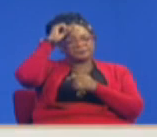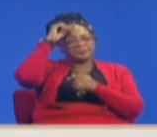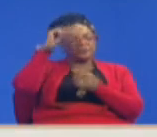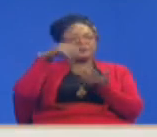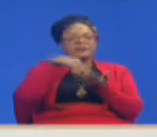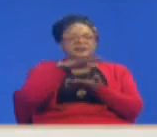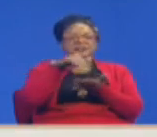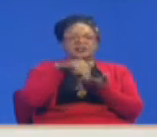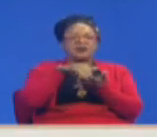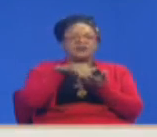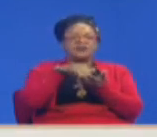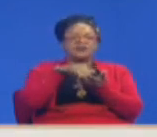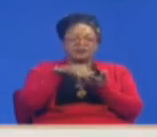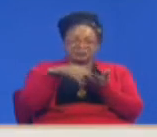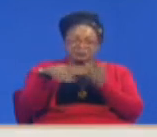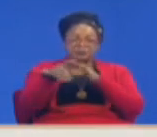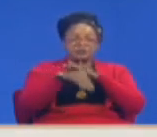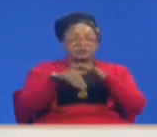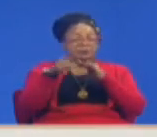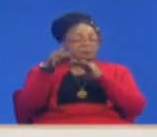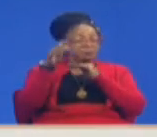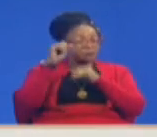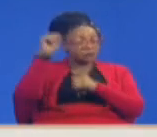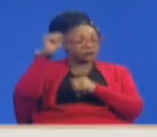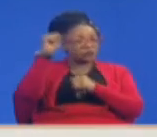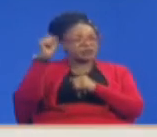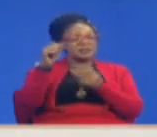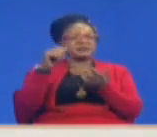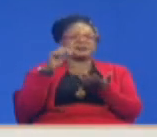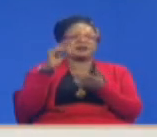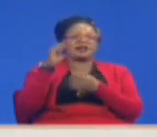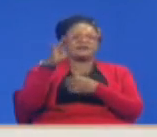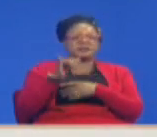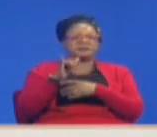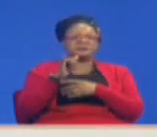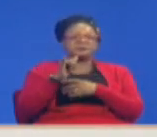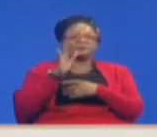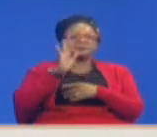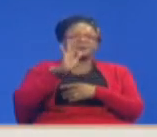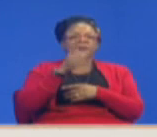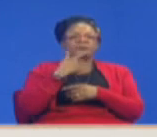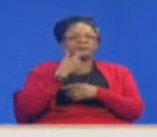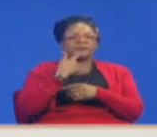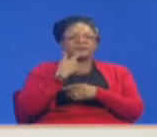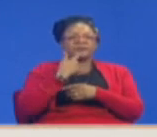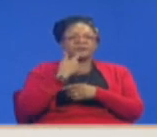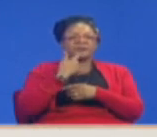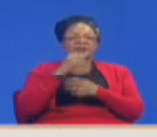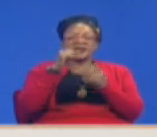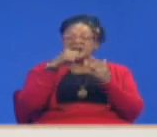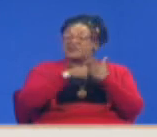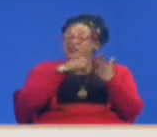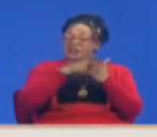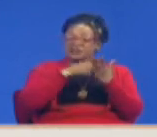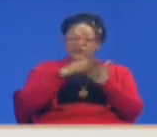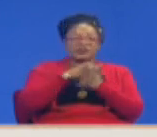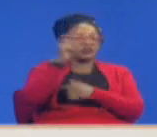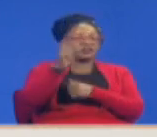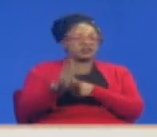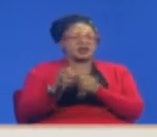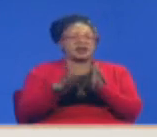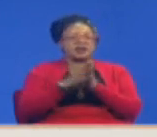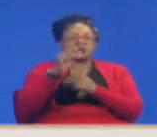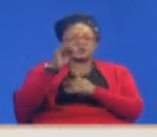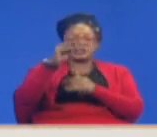political and strategic gravity for the African race is what Museveni has called it, as he advocated for the regional and continental